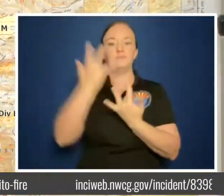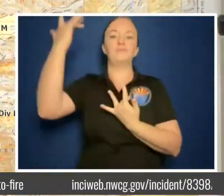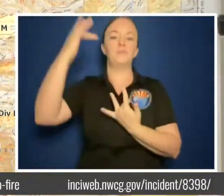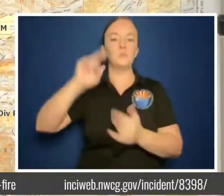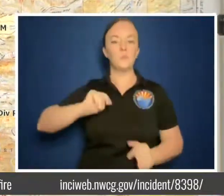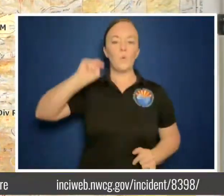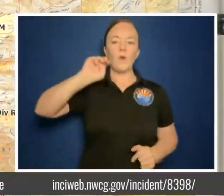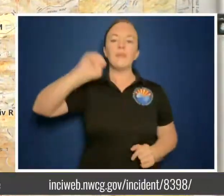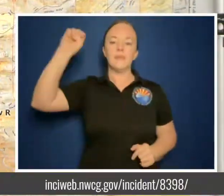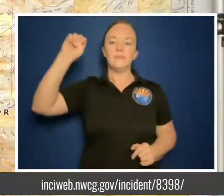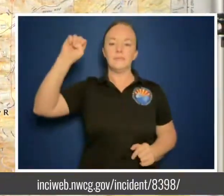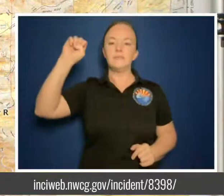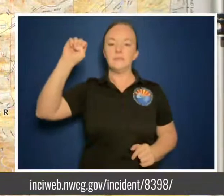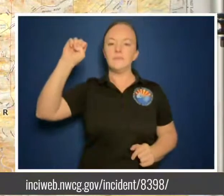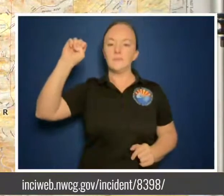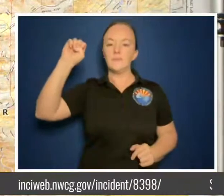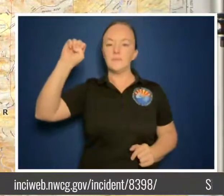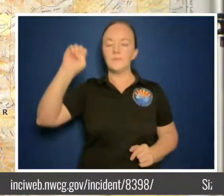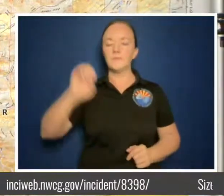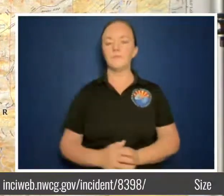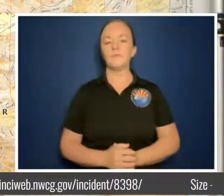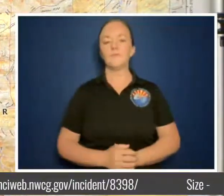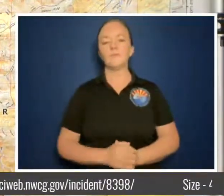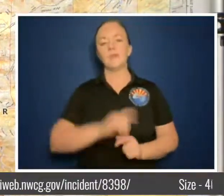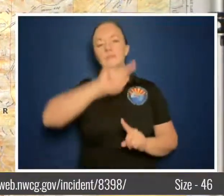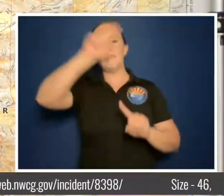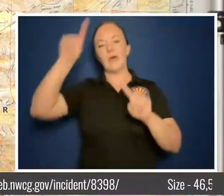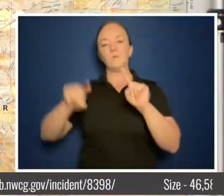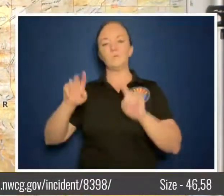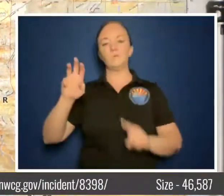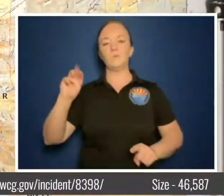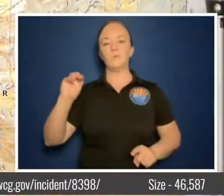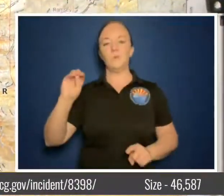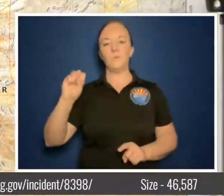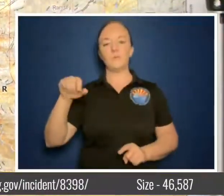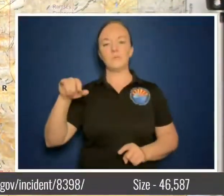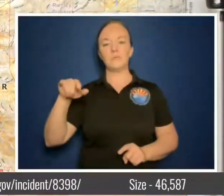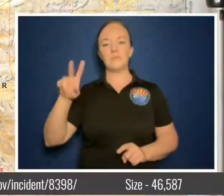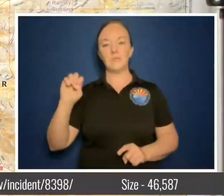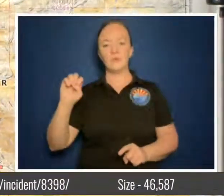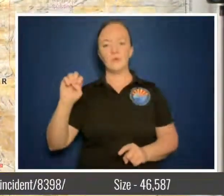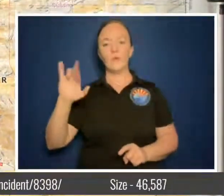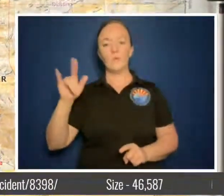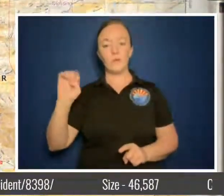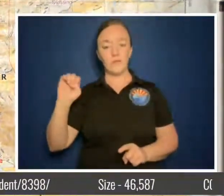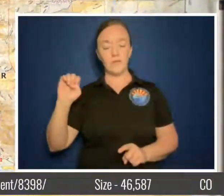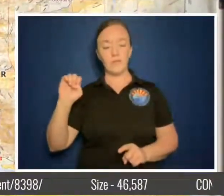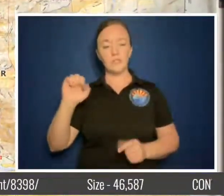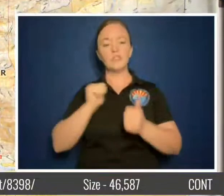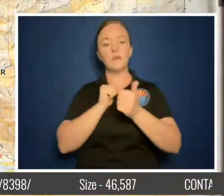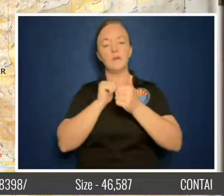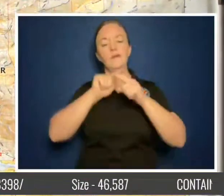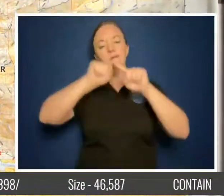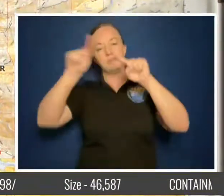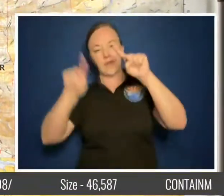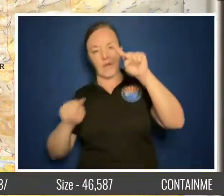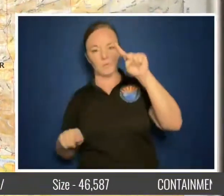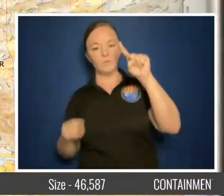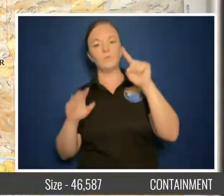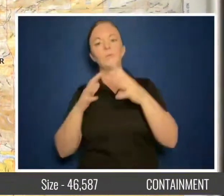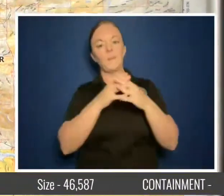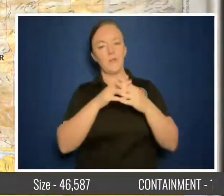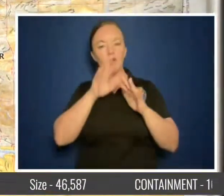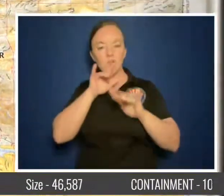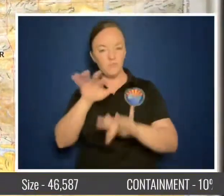down into Mosquito Ridge and past the American River and down into the Rubicon, slightly